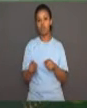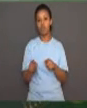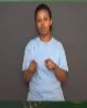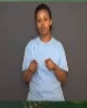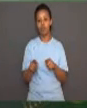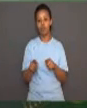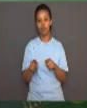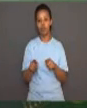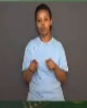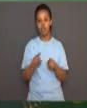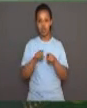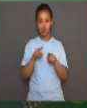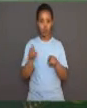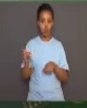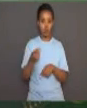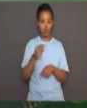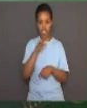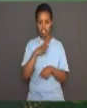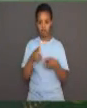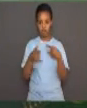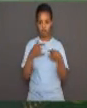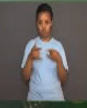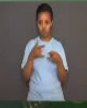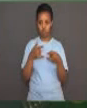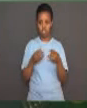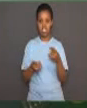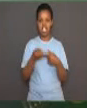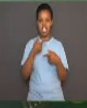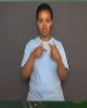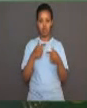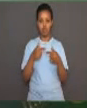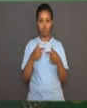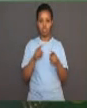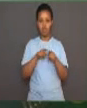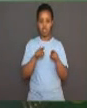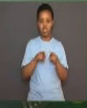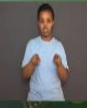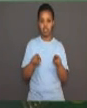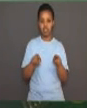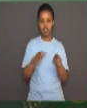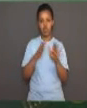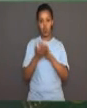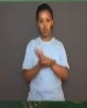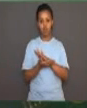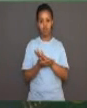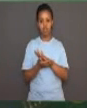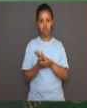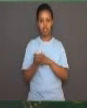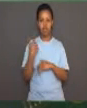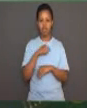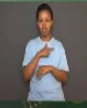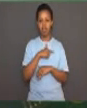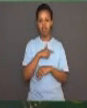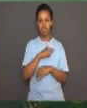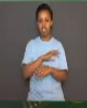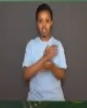that it is unlikely different human races will evolve into separate species